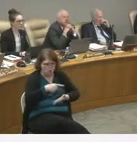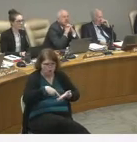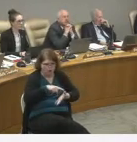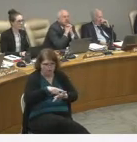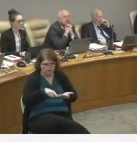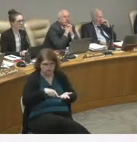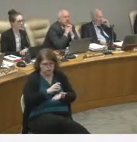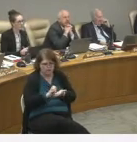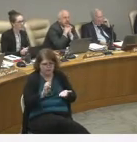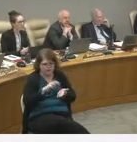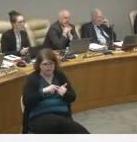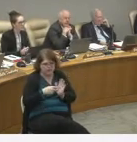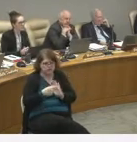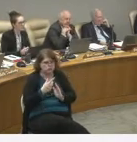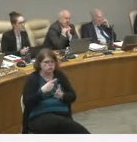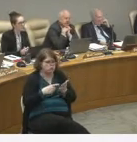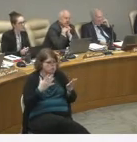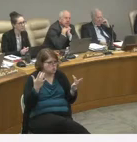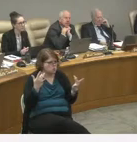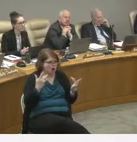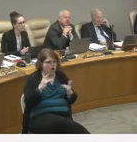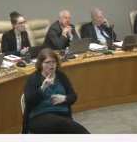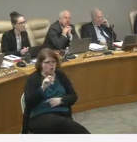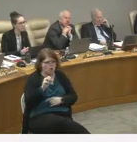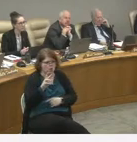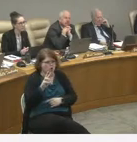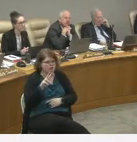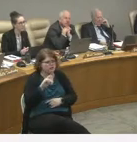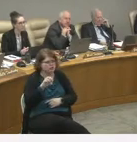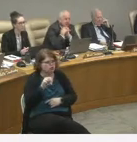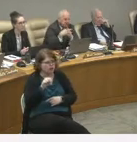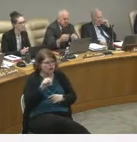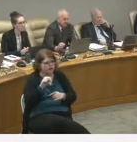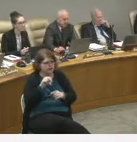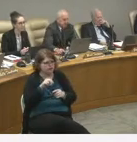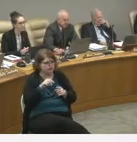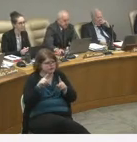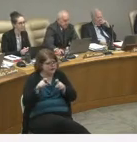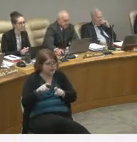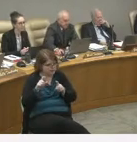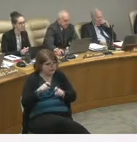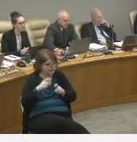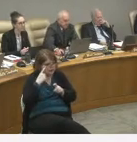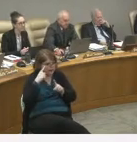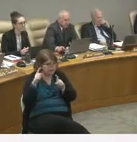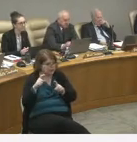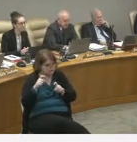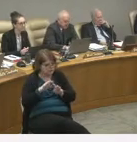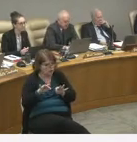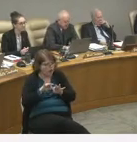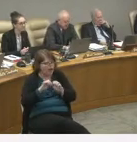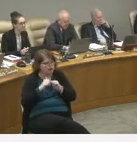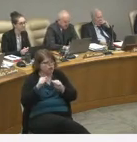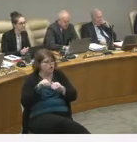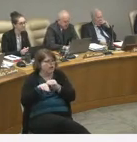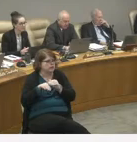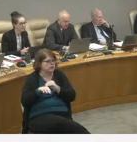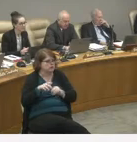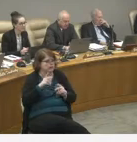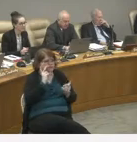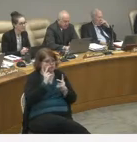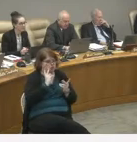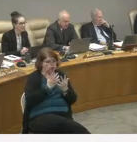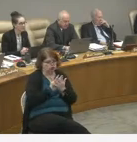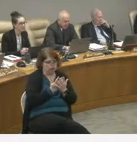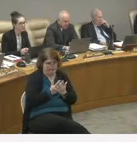why low vision examinations are important how you can access them we talk about vision screening we're